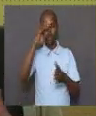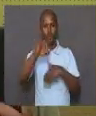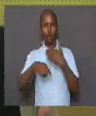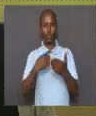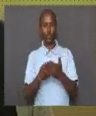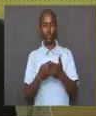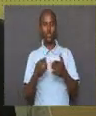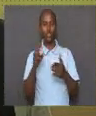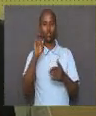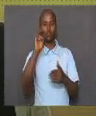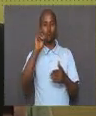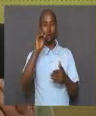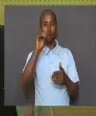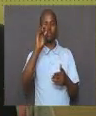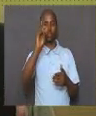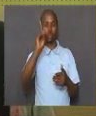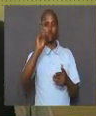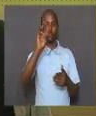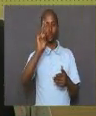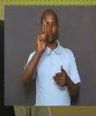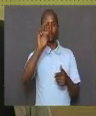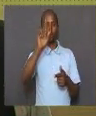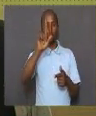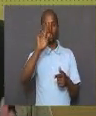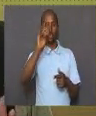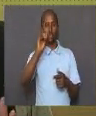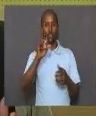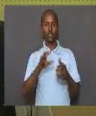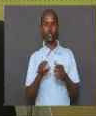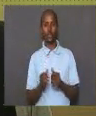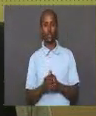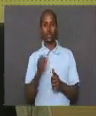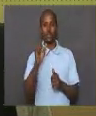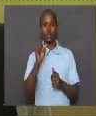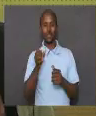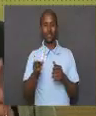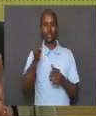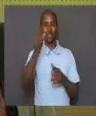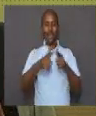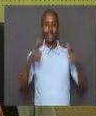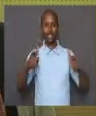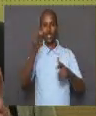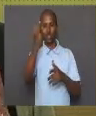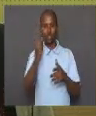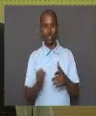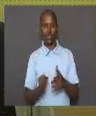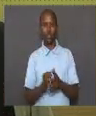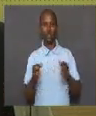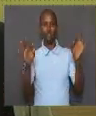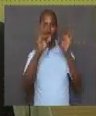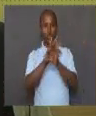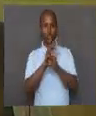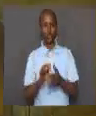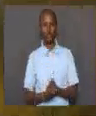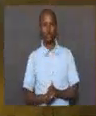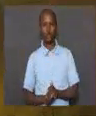about modulus, signum functions, and greatest integer